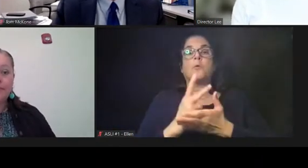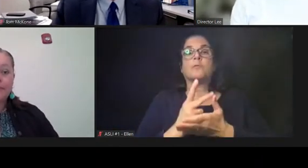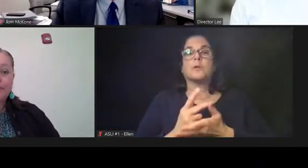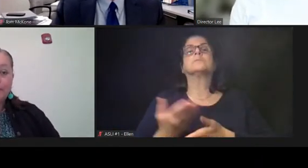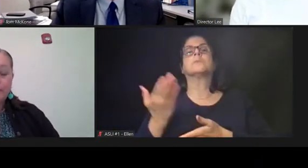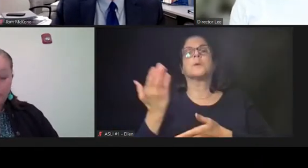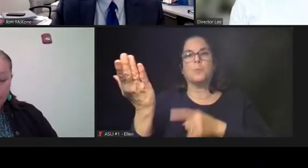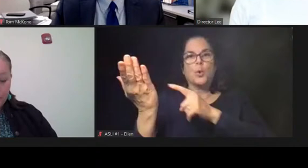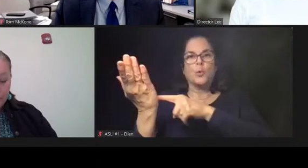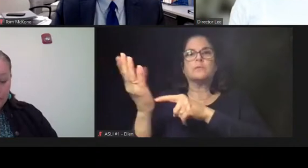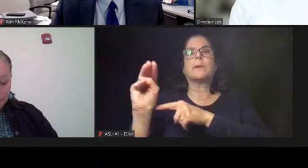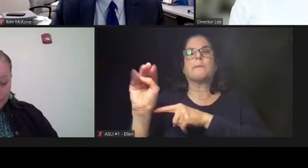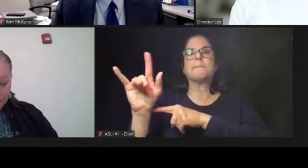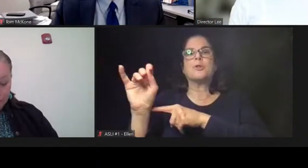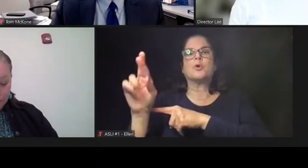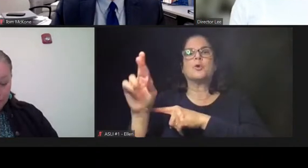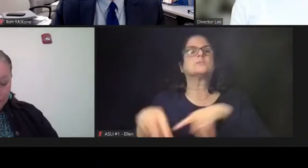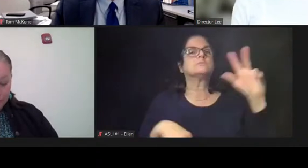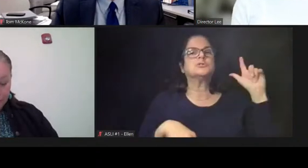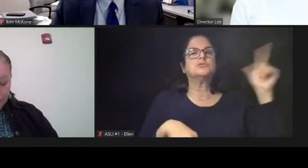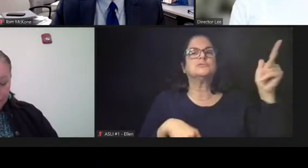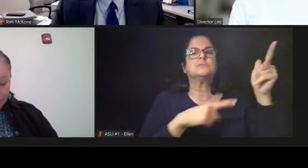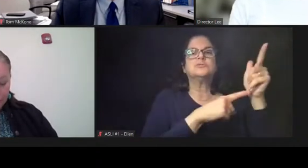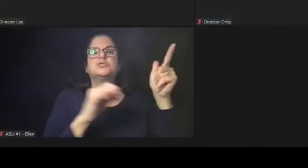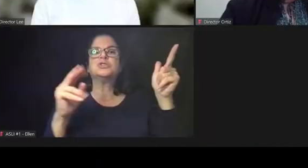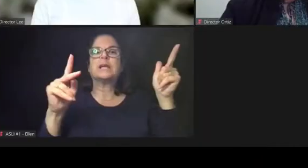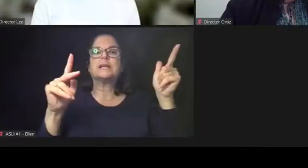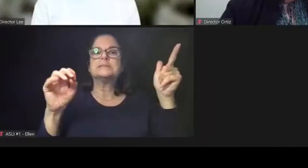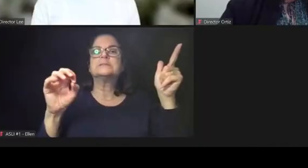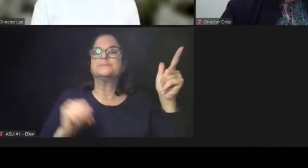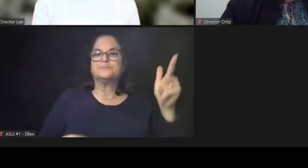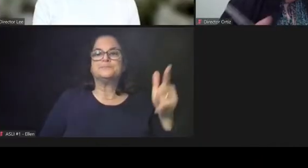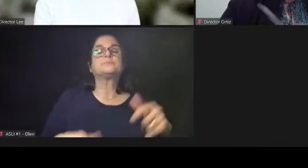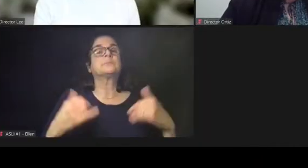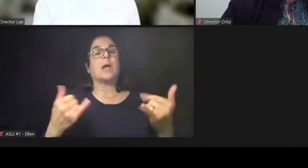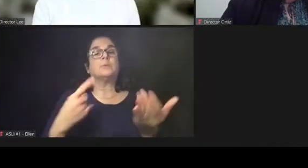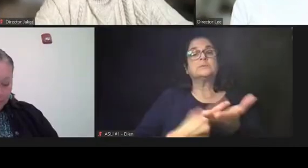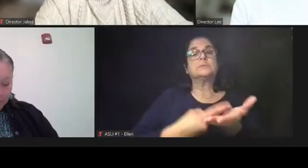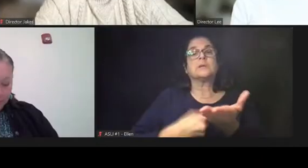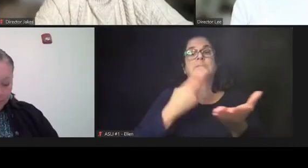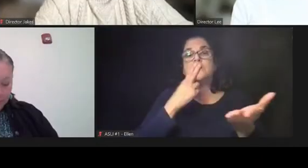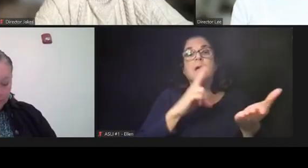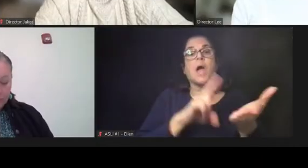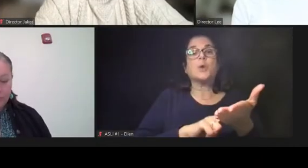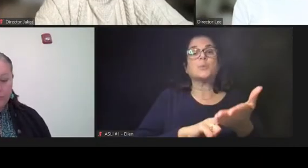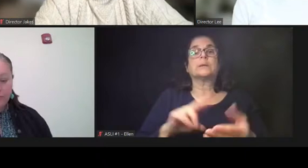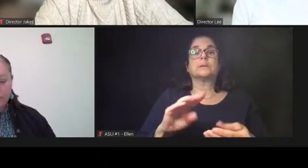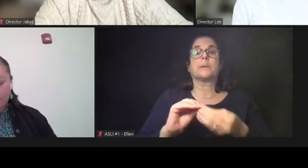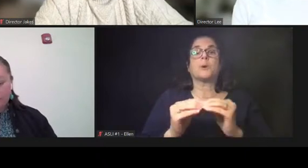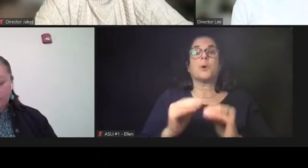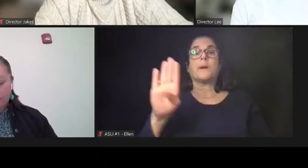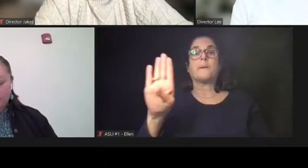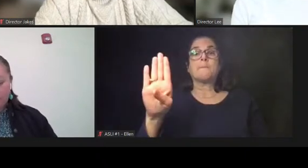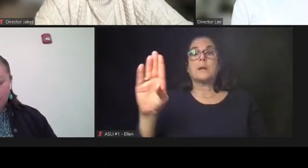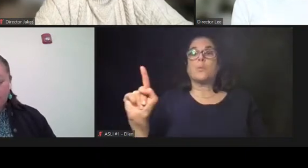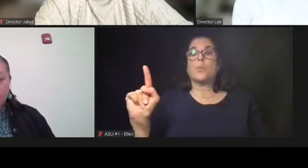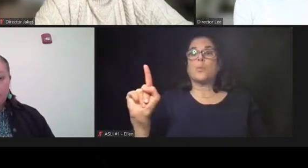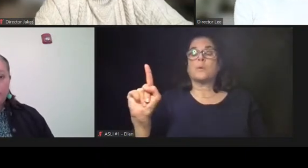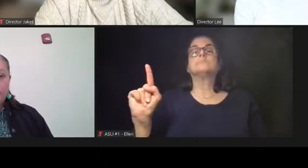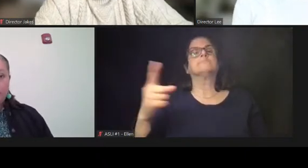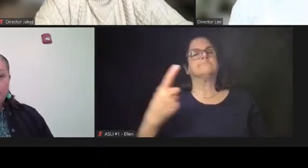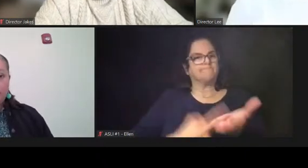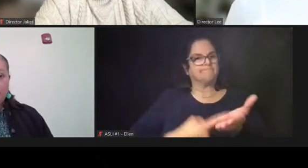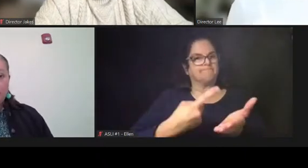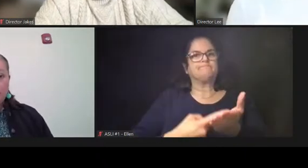Moved by Director Miller, seconded by Director Jakes. We can now move to the contracts, starting with B1. Next order of business is the review of